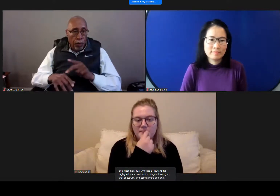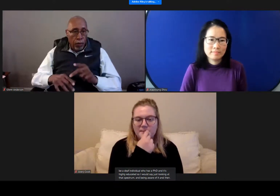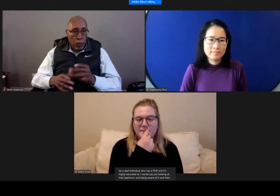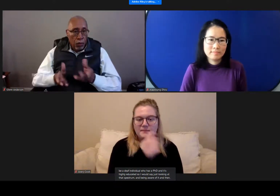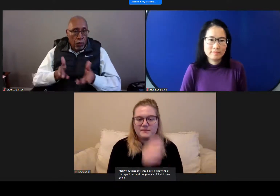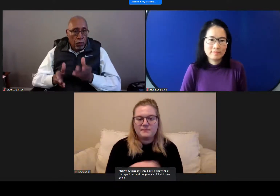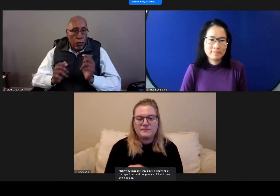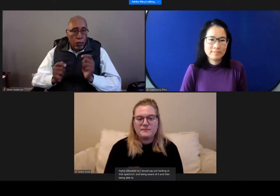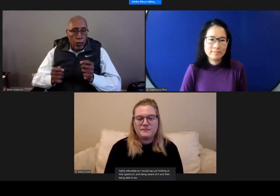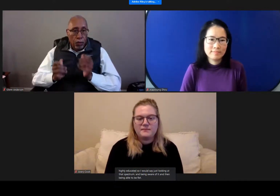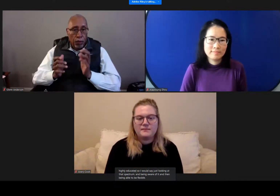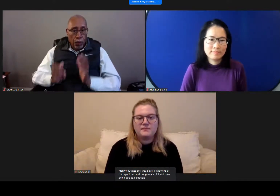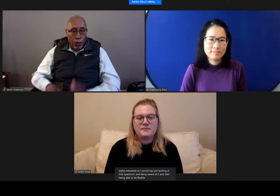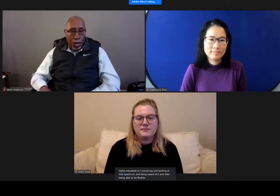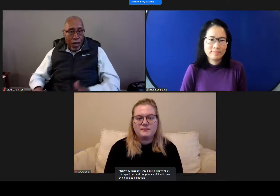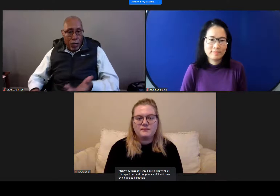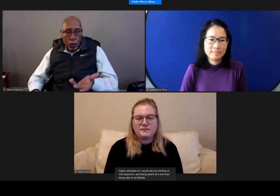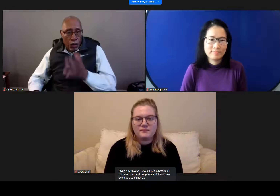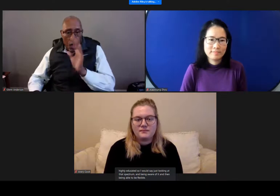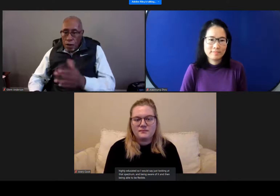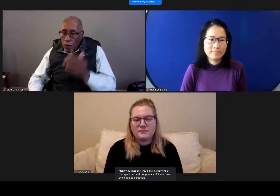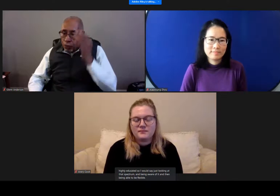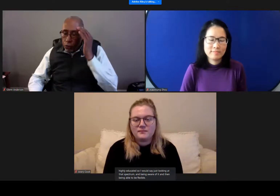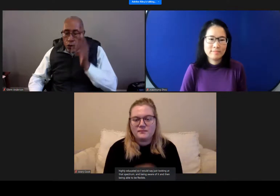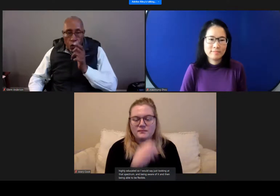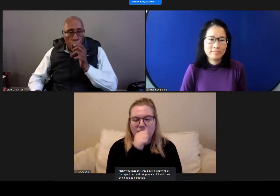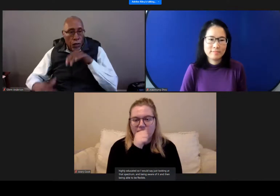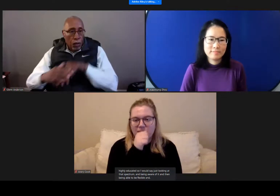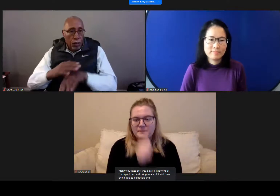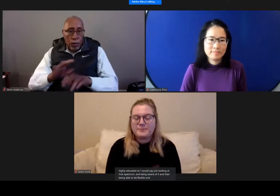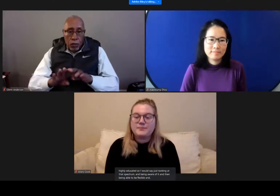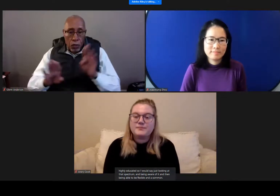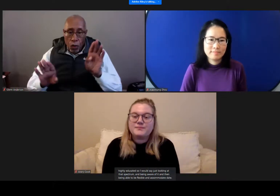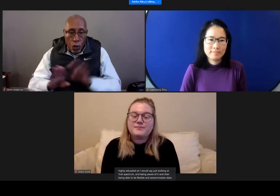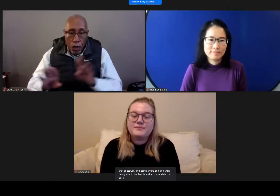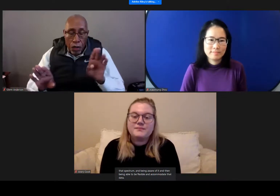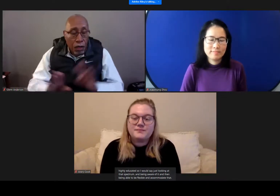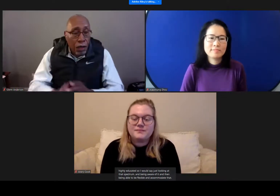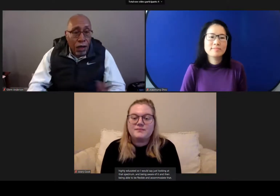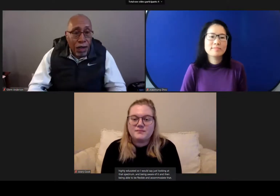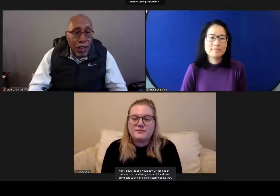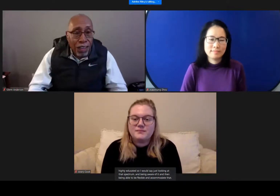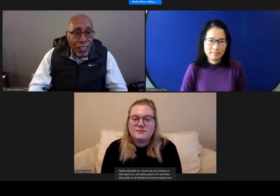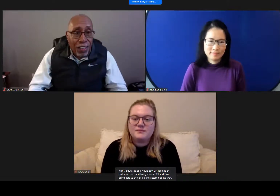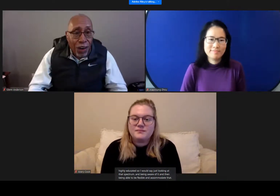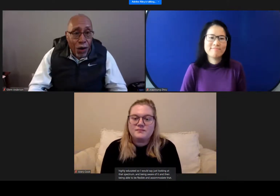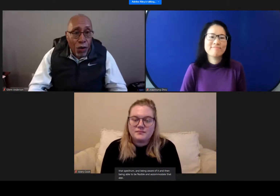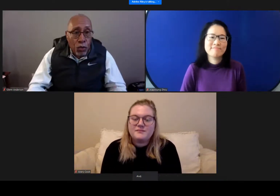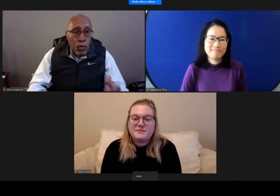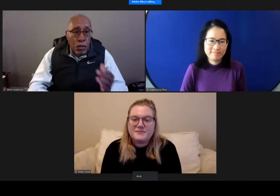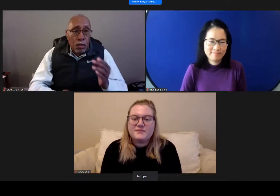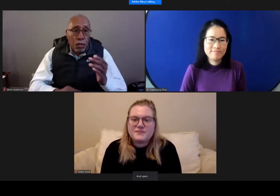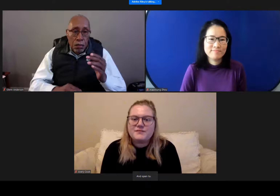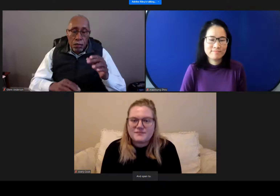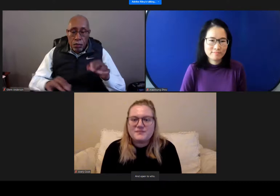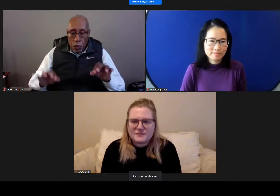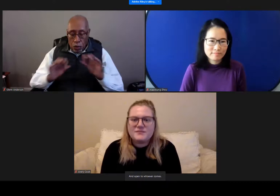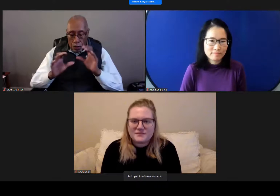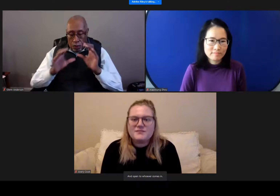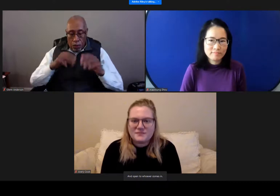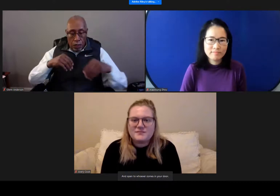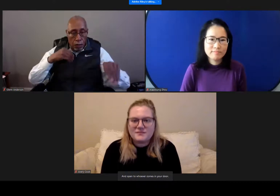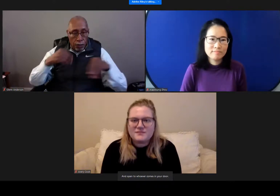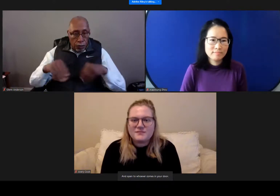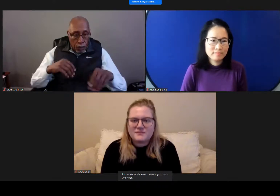then being able to be flexible and accommodate that and open to whoever comes in your